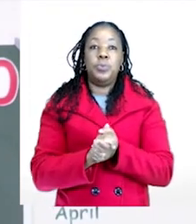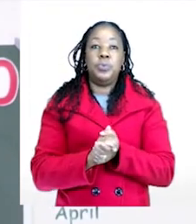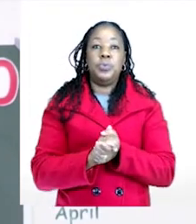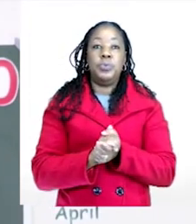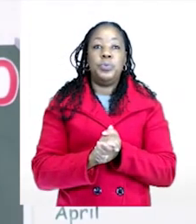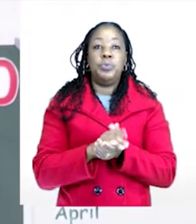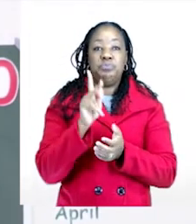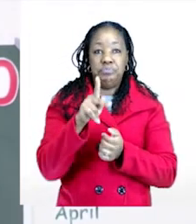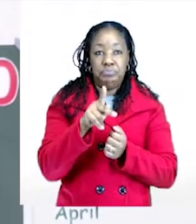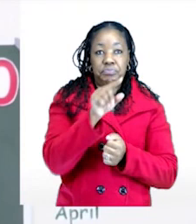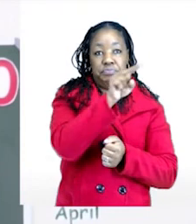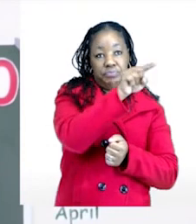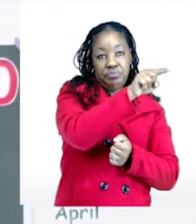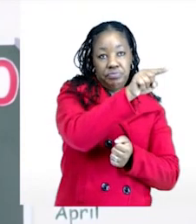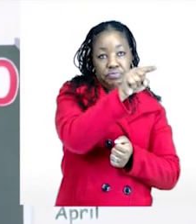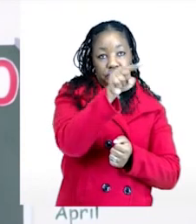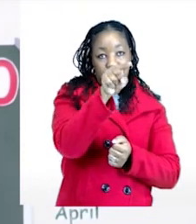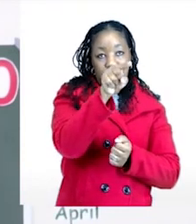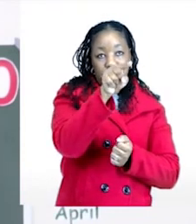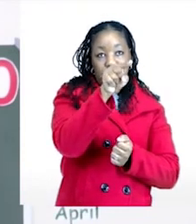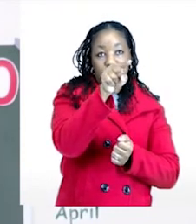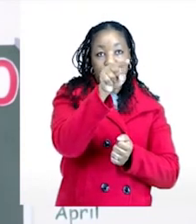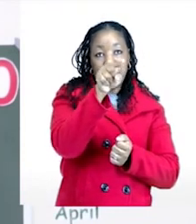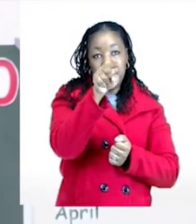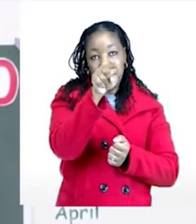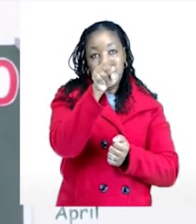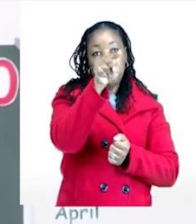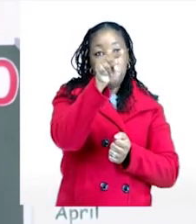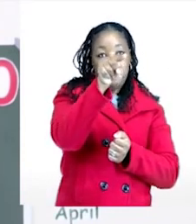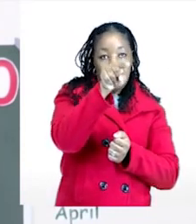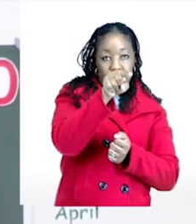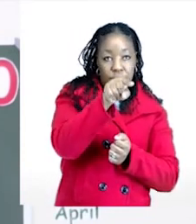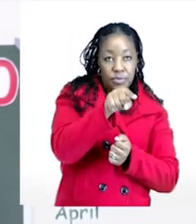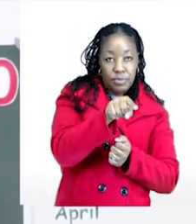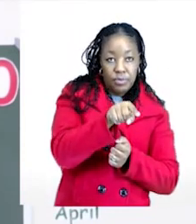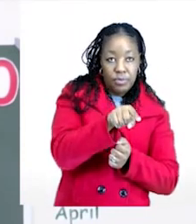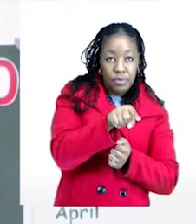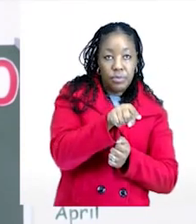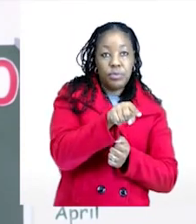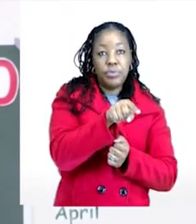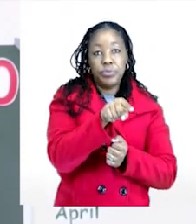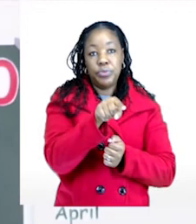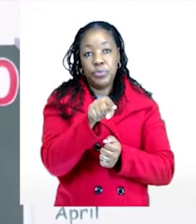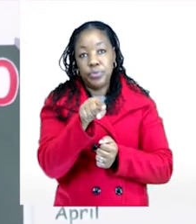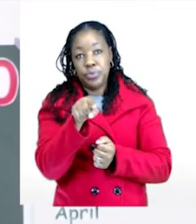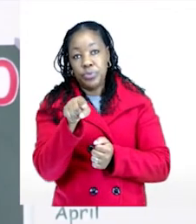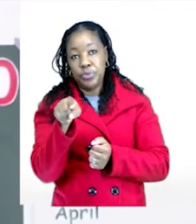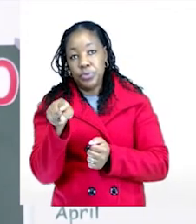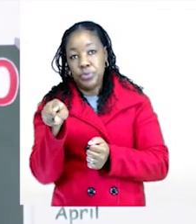Let's do it once more. From this dot, we go straight to the next dot, then we